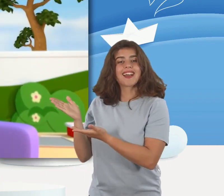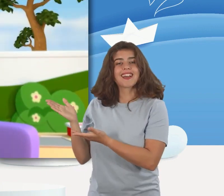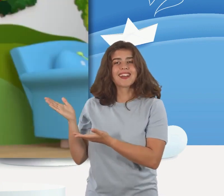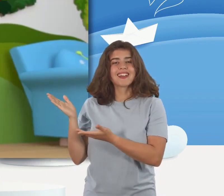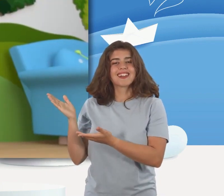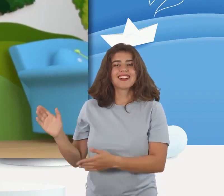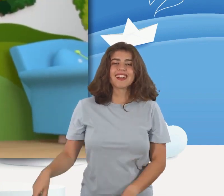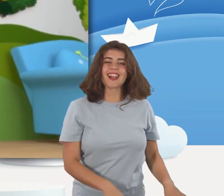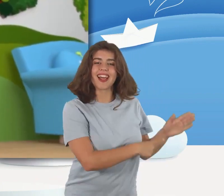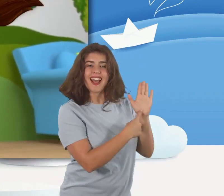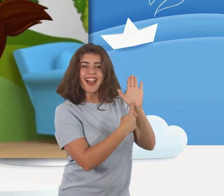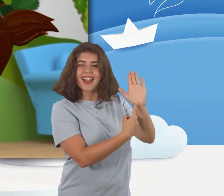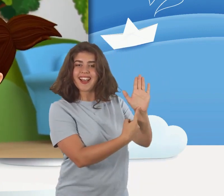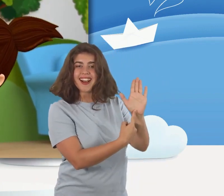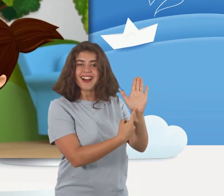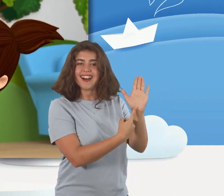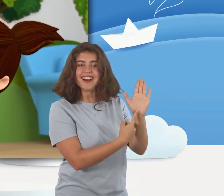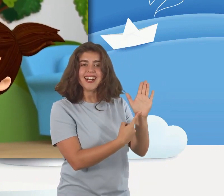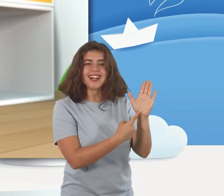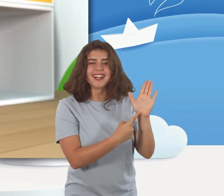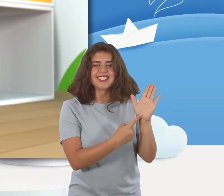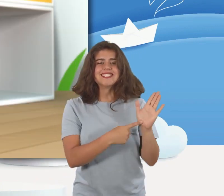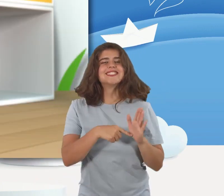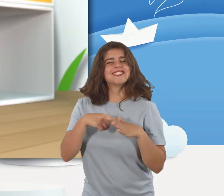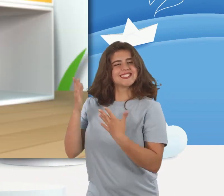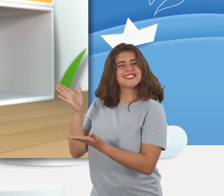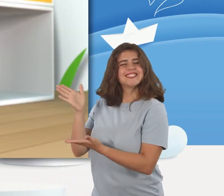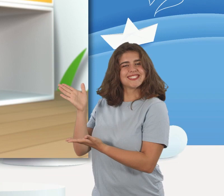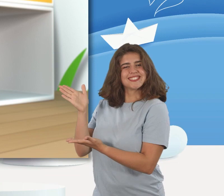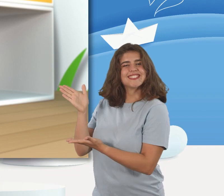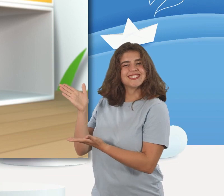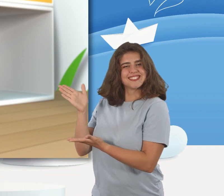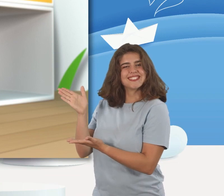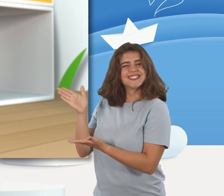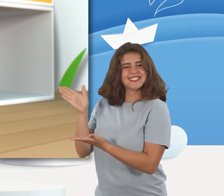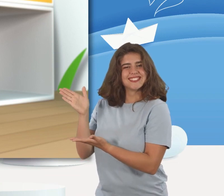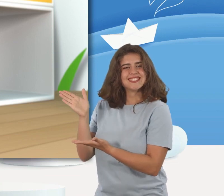Yes, I have. Yes, I have. Yes, I have.